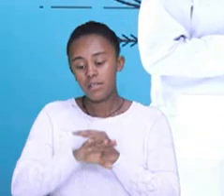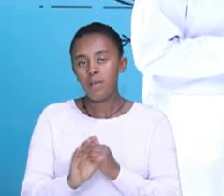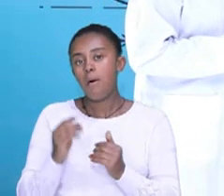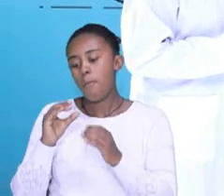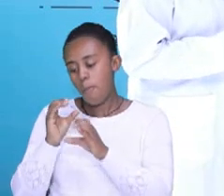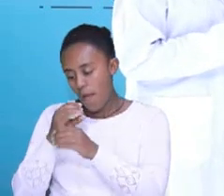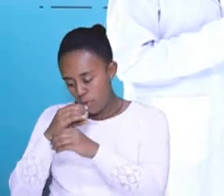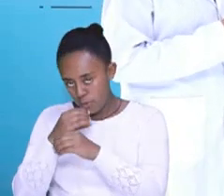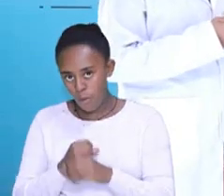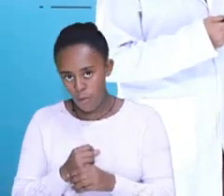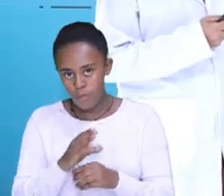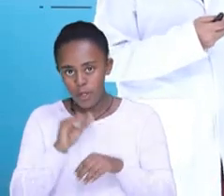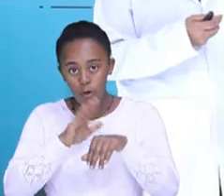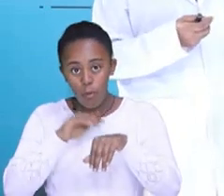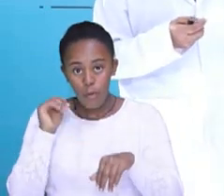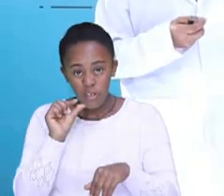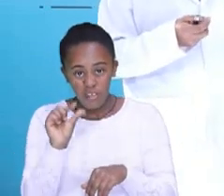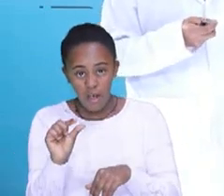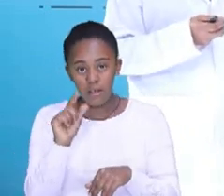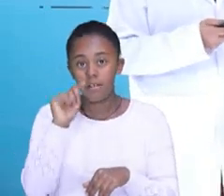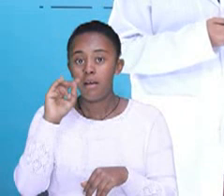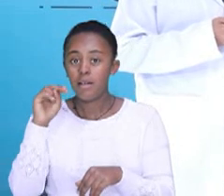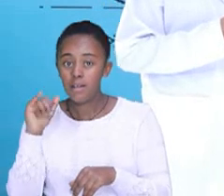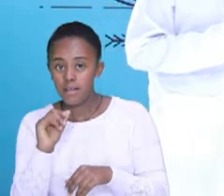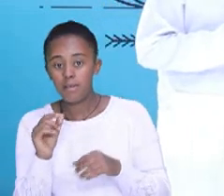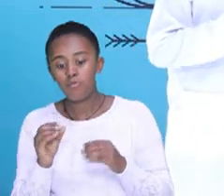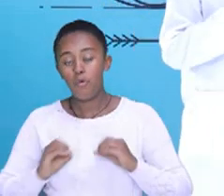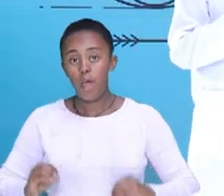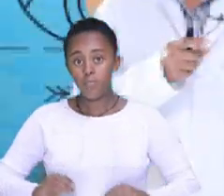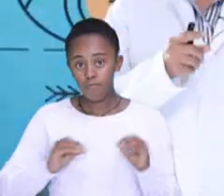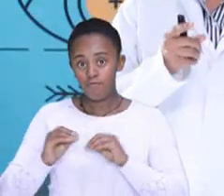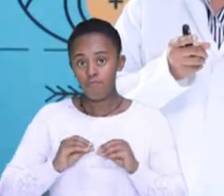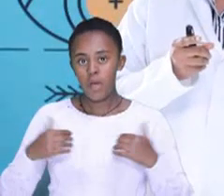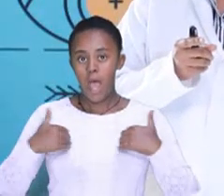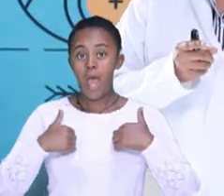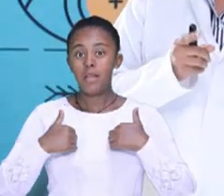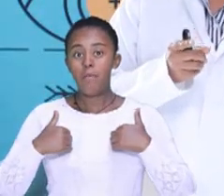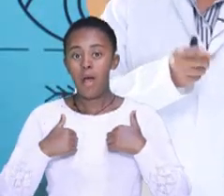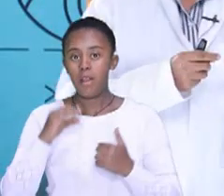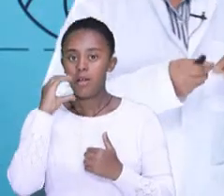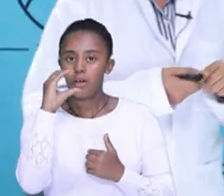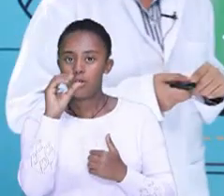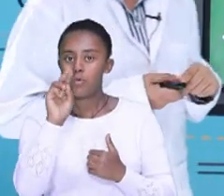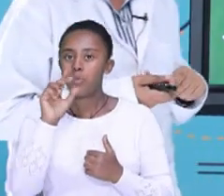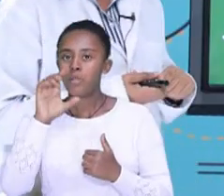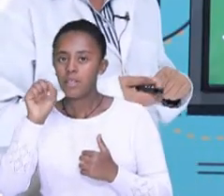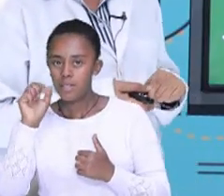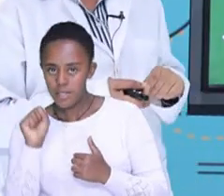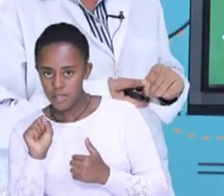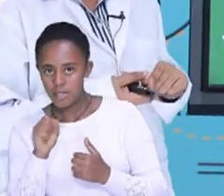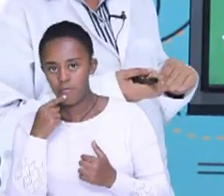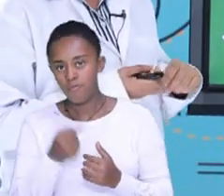microscope, and he called these tiny moving organisms animalcules. He called these